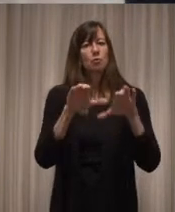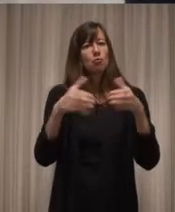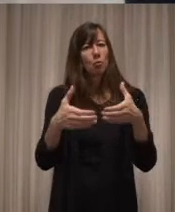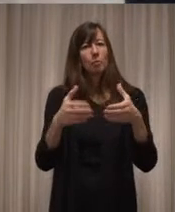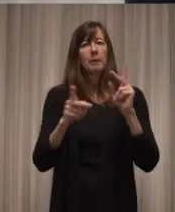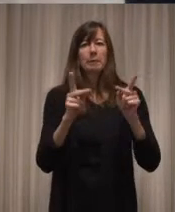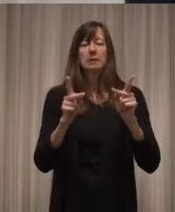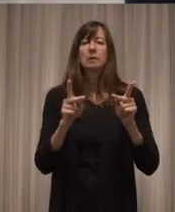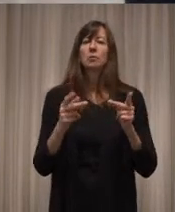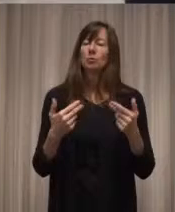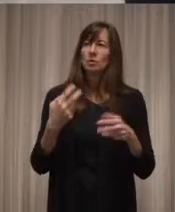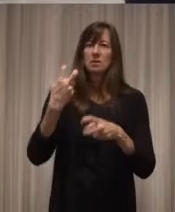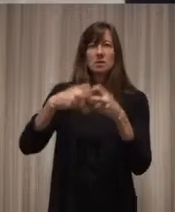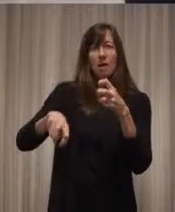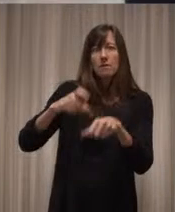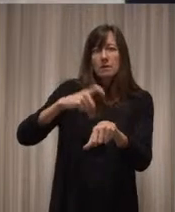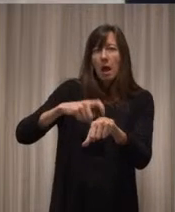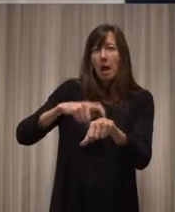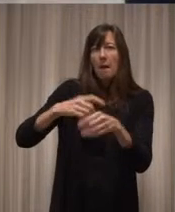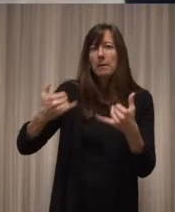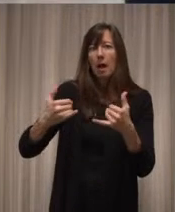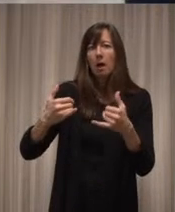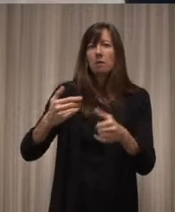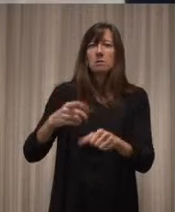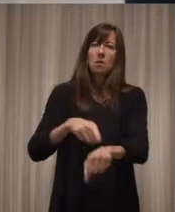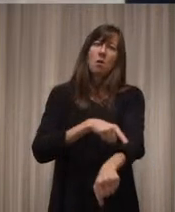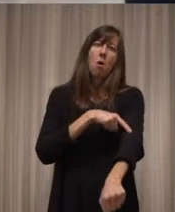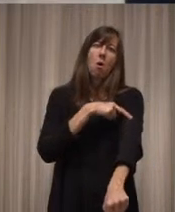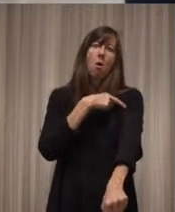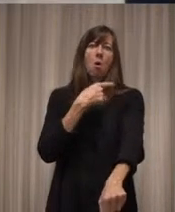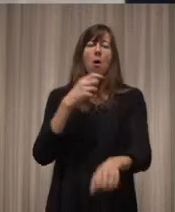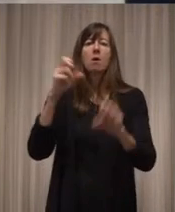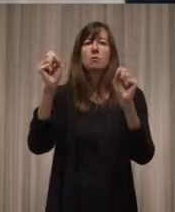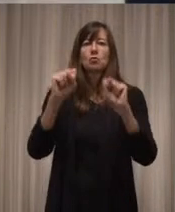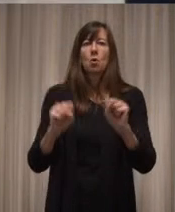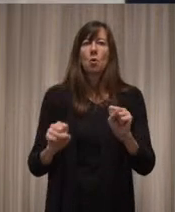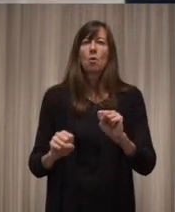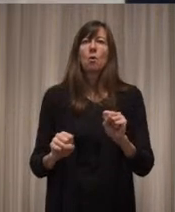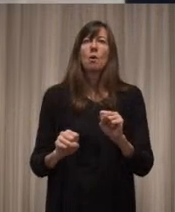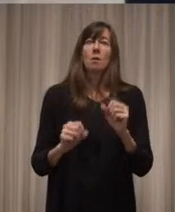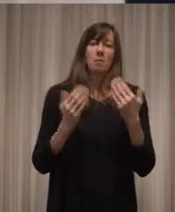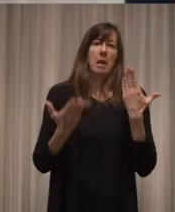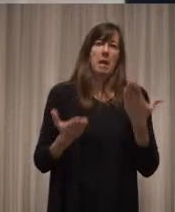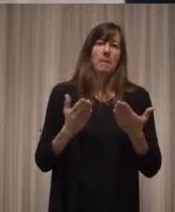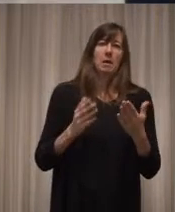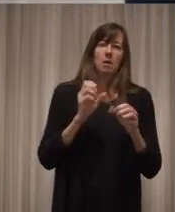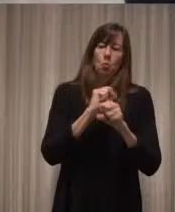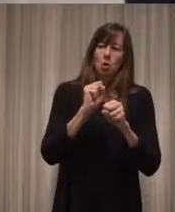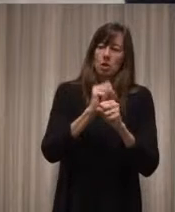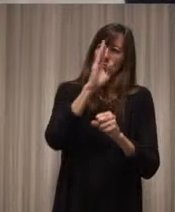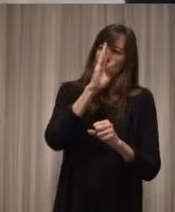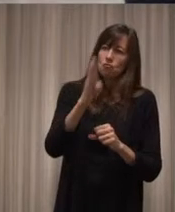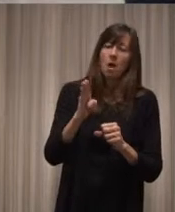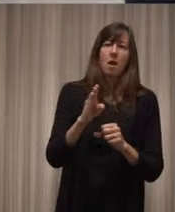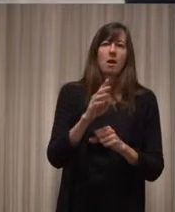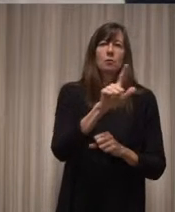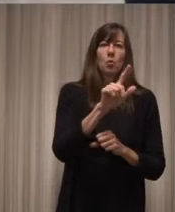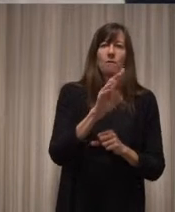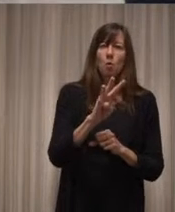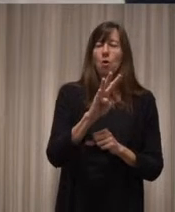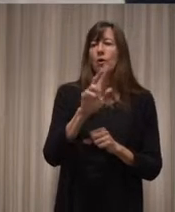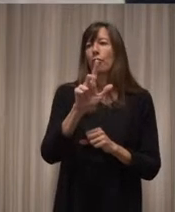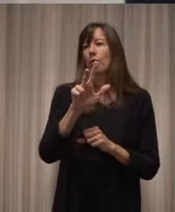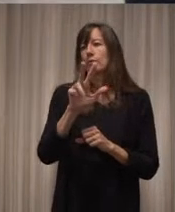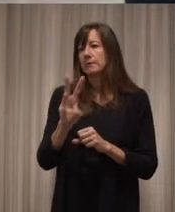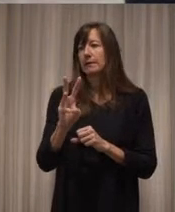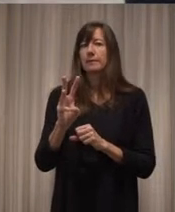all, probably with the length of this storm, working 24, 36, 48 hours straight on the roads at a